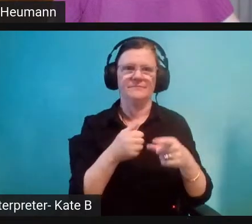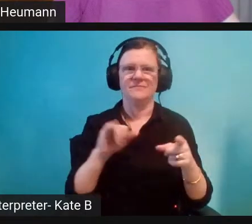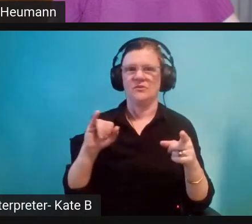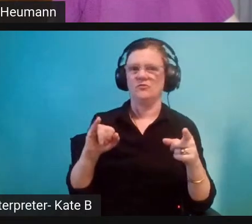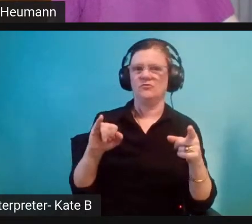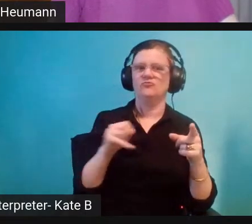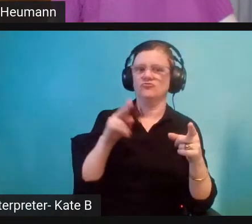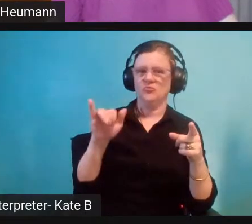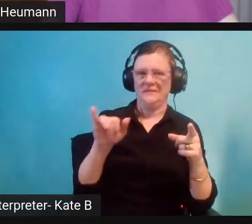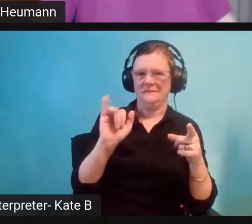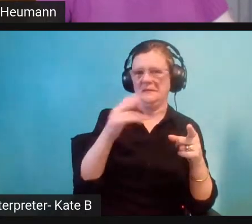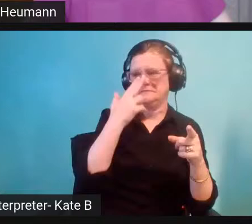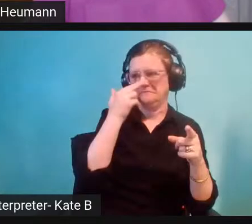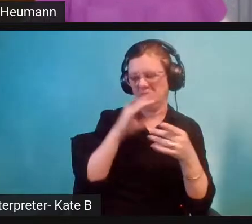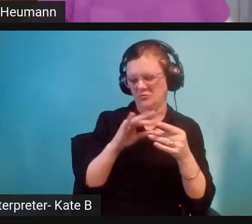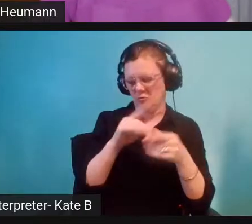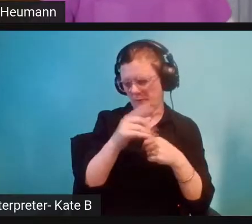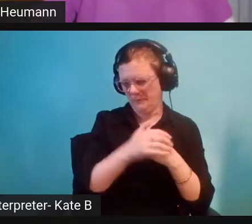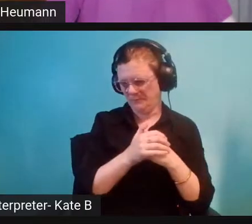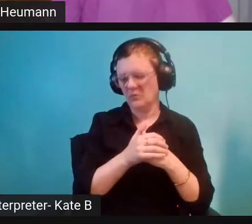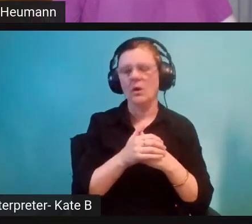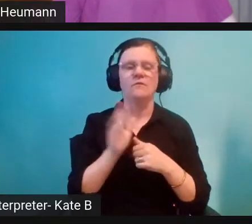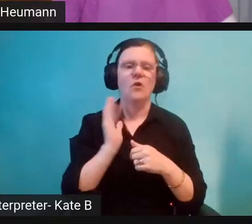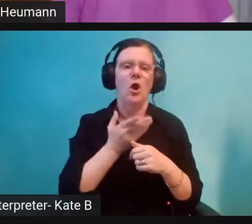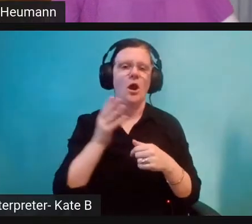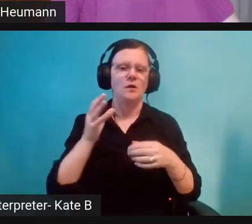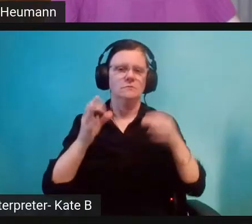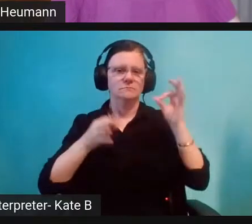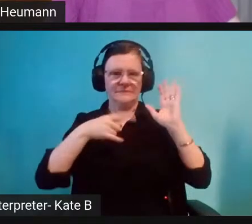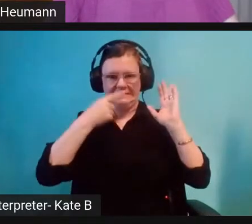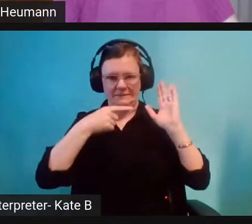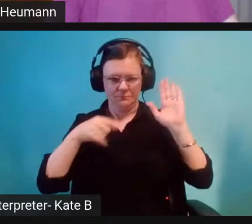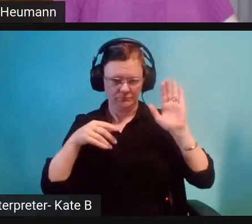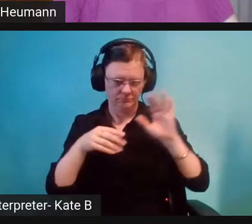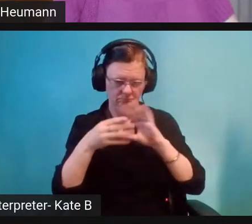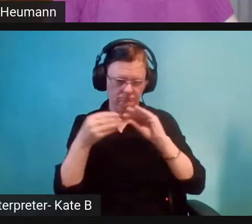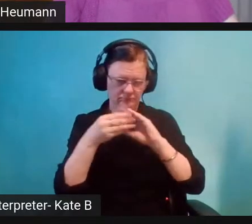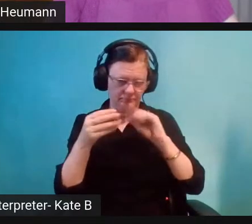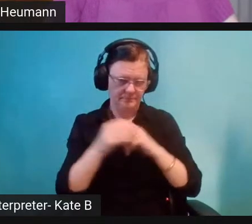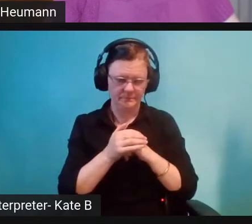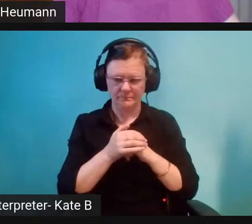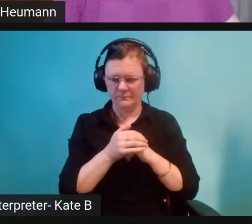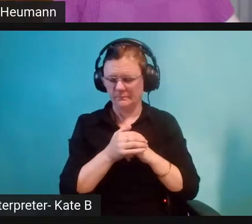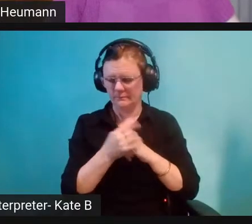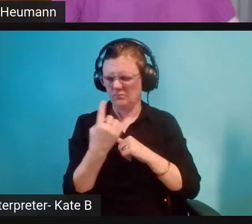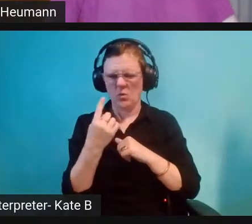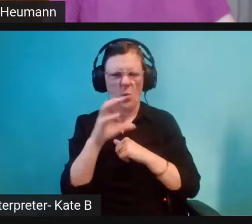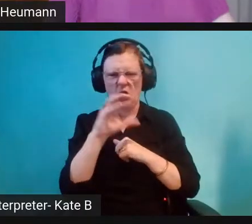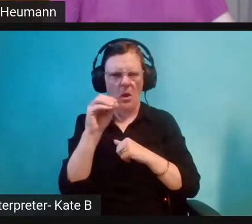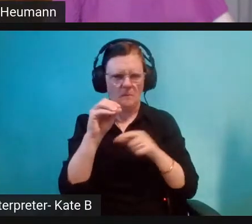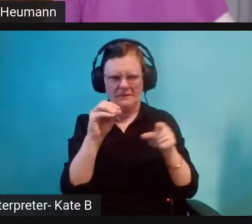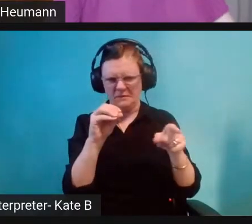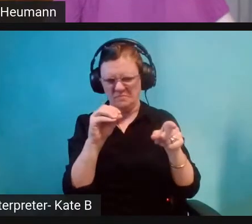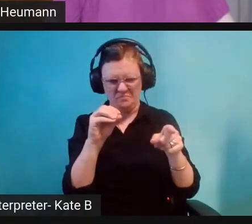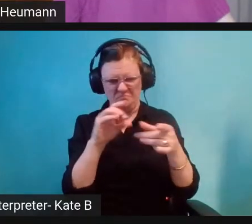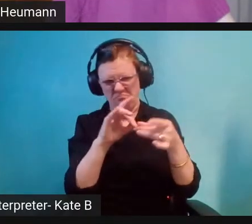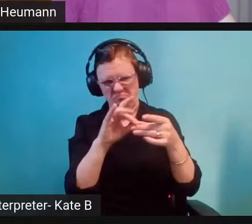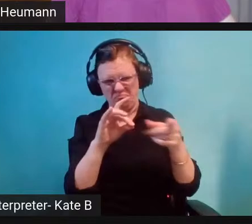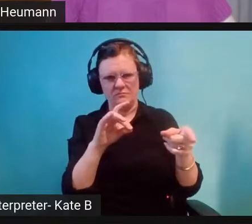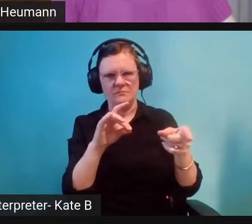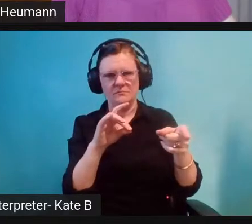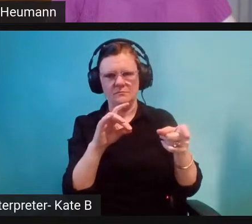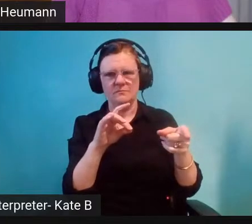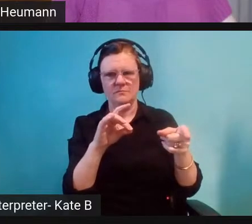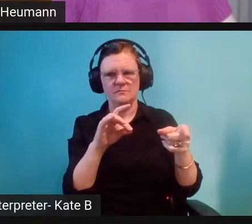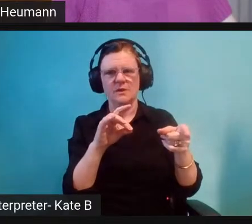funny story of a hearing. And there was a company that he had spoken to that said they could